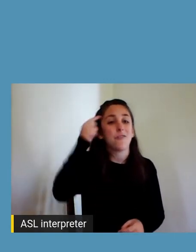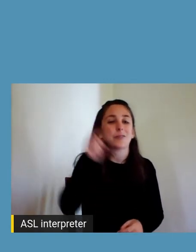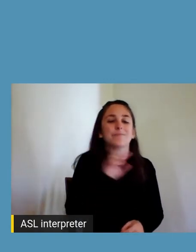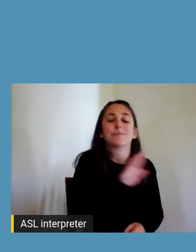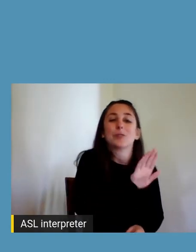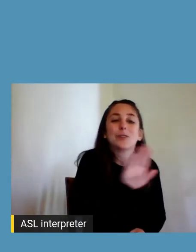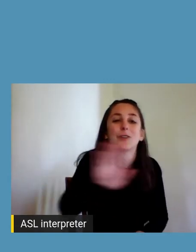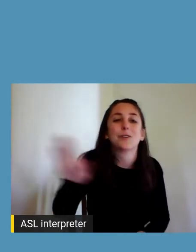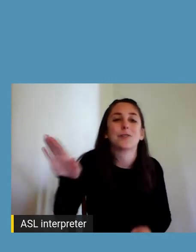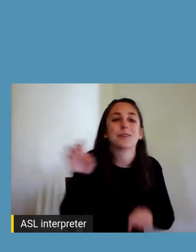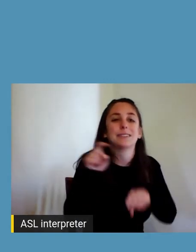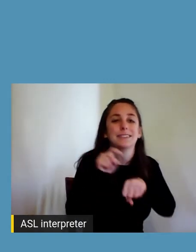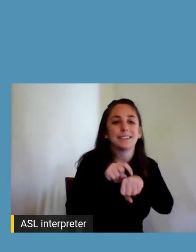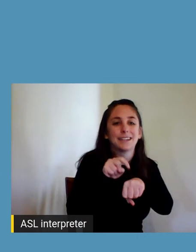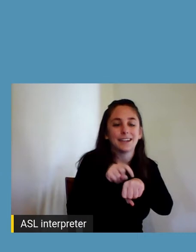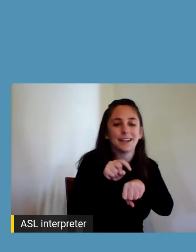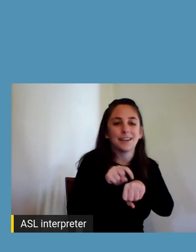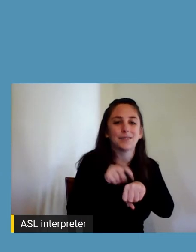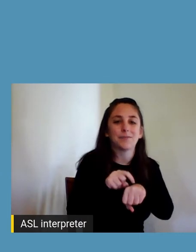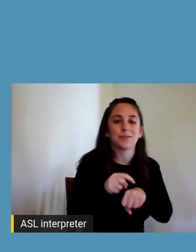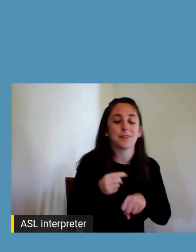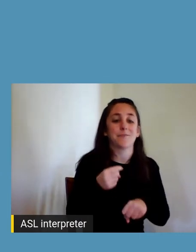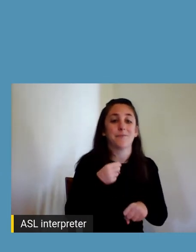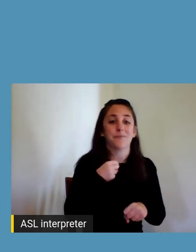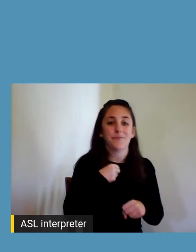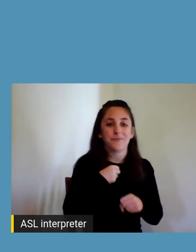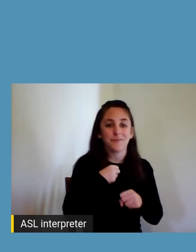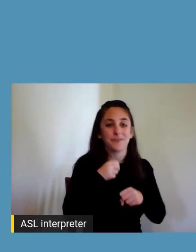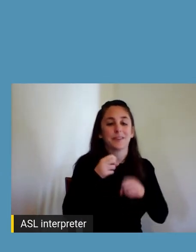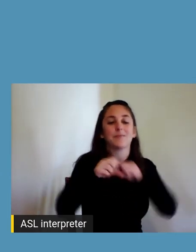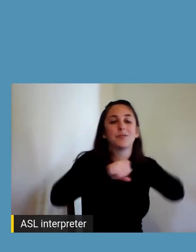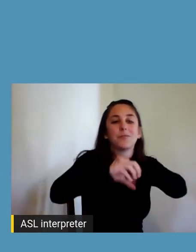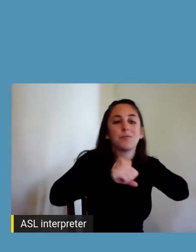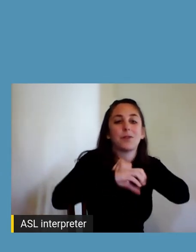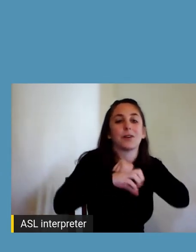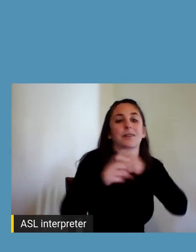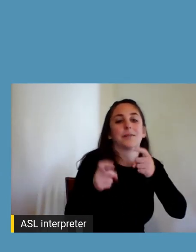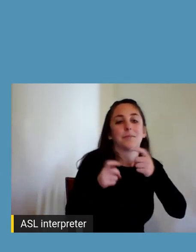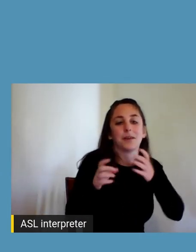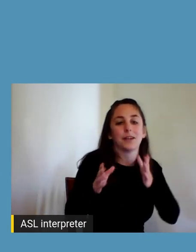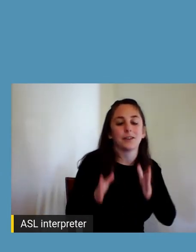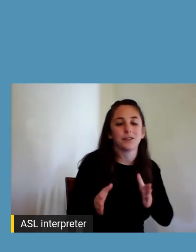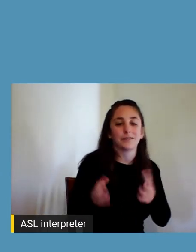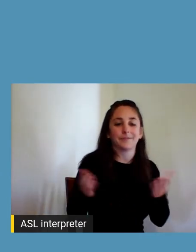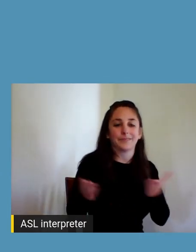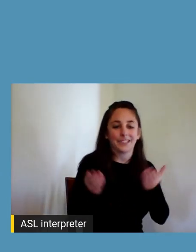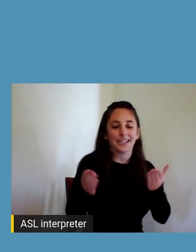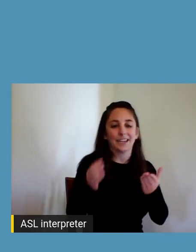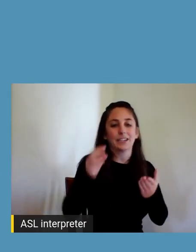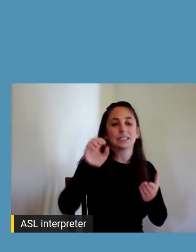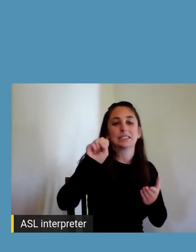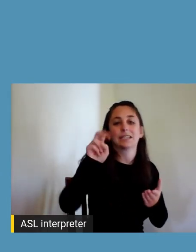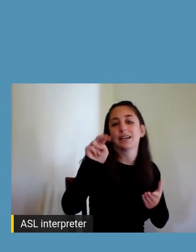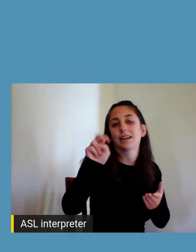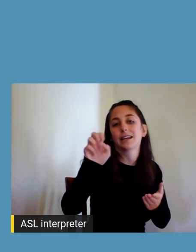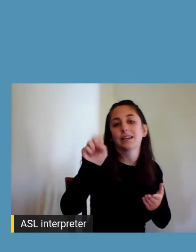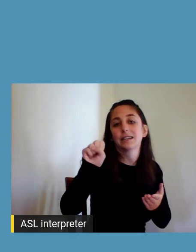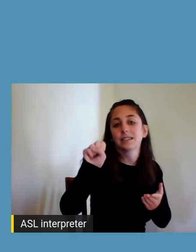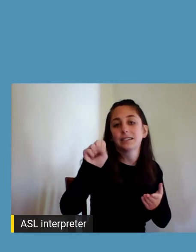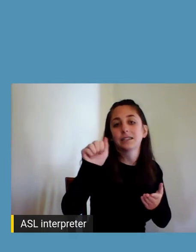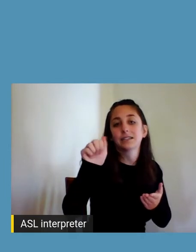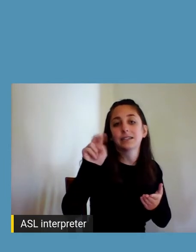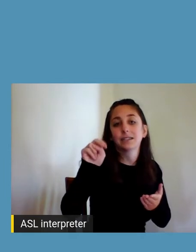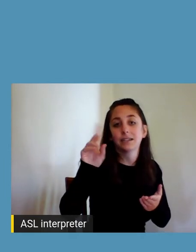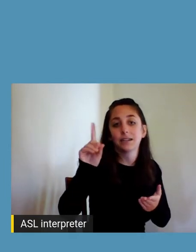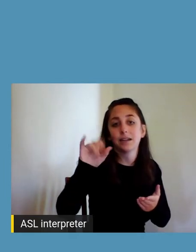Garcia. I'm the marketing manager at the Museum of Photographic Arts here in San Diego. And yeah, thank you for your time, and